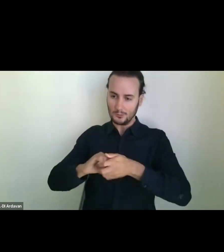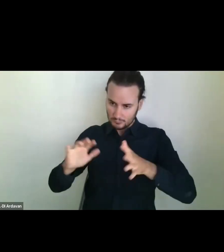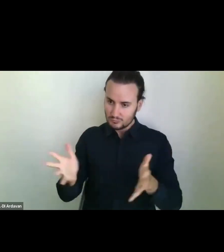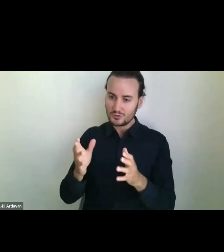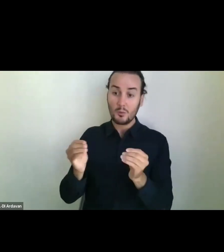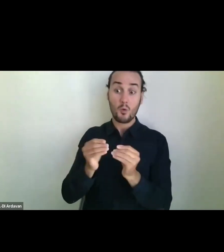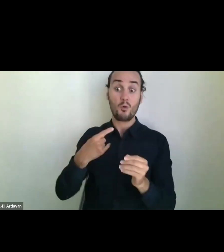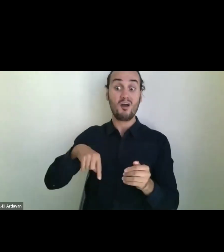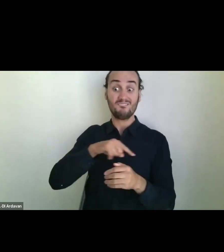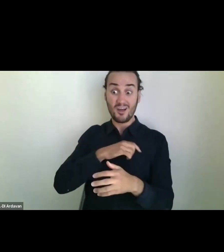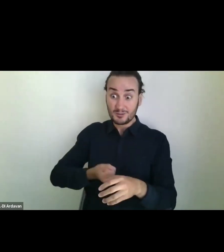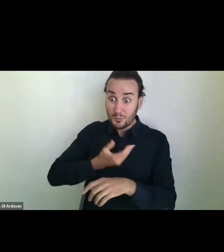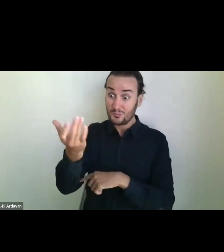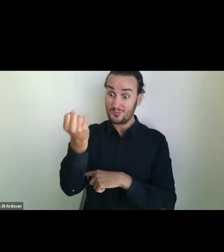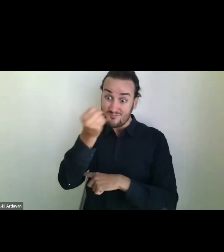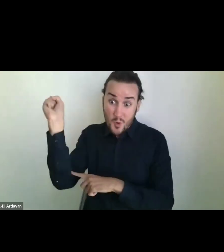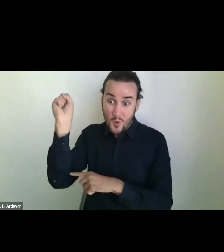we become.